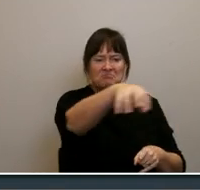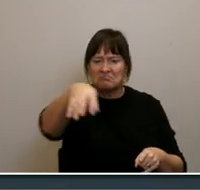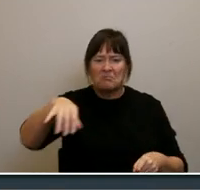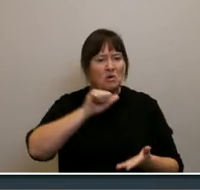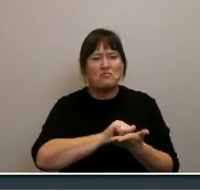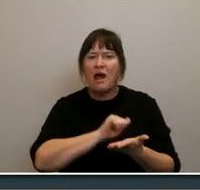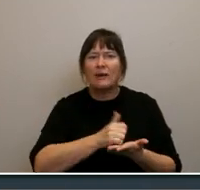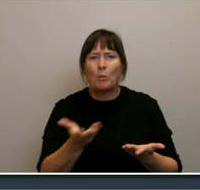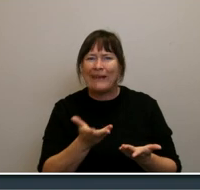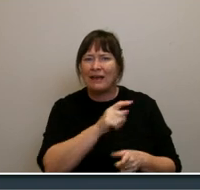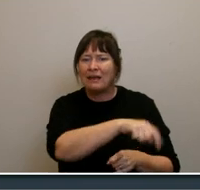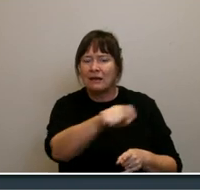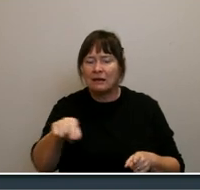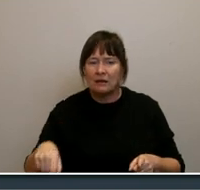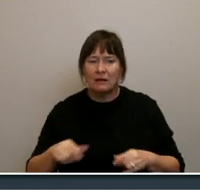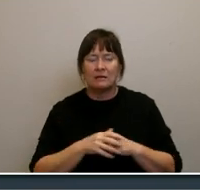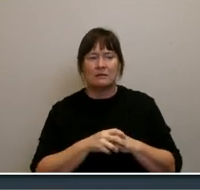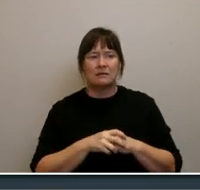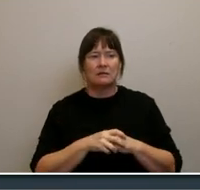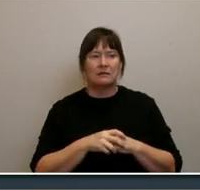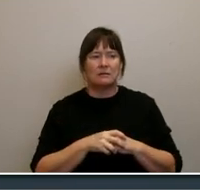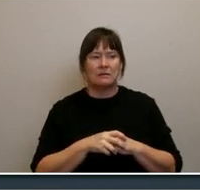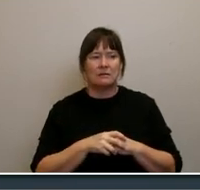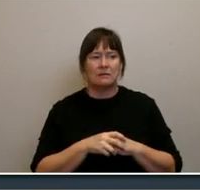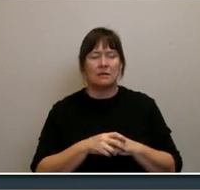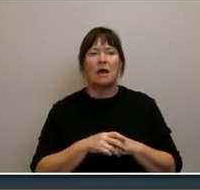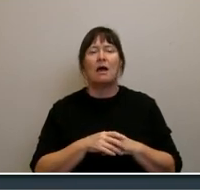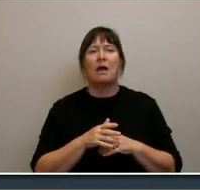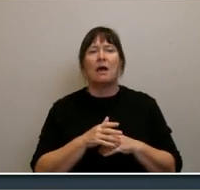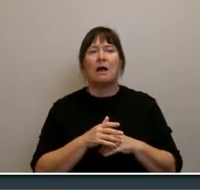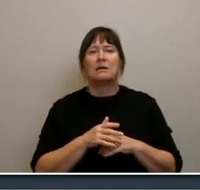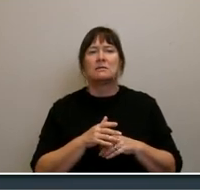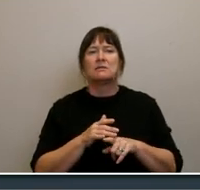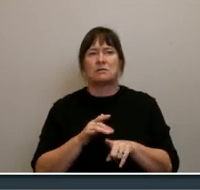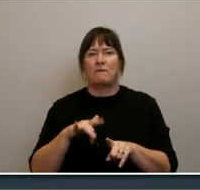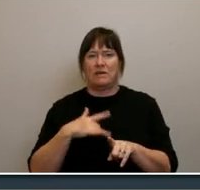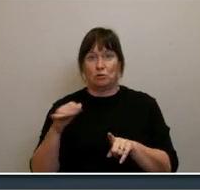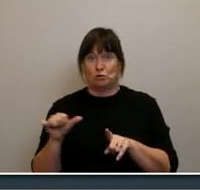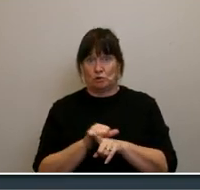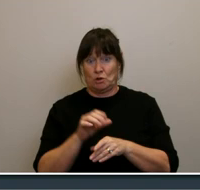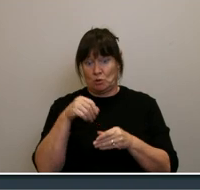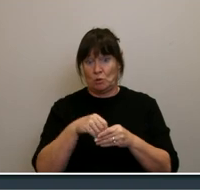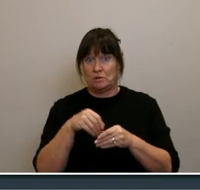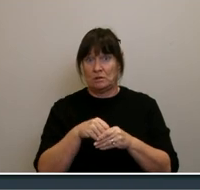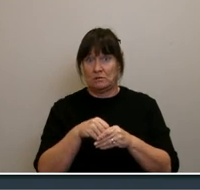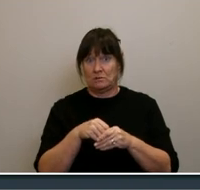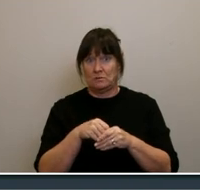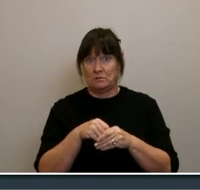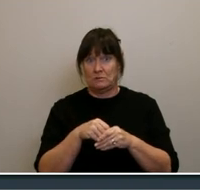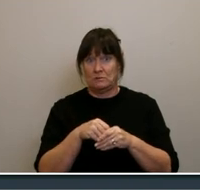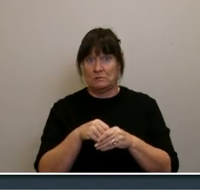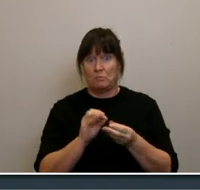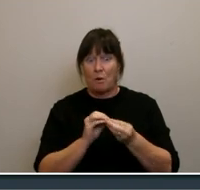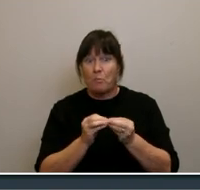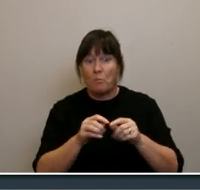council mapping system. I would like to suggest that it become an item for urgent